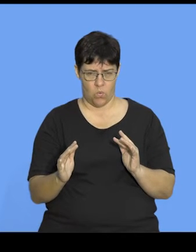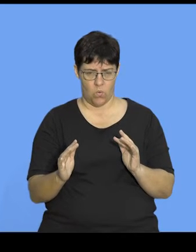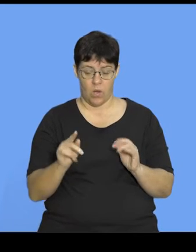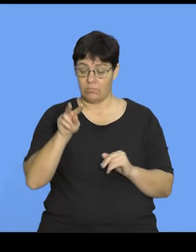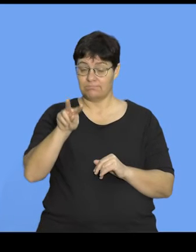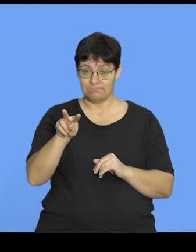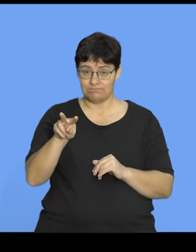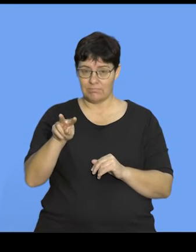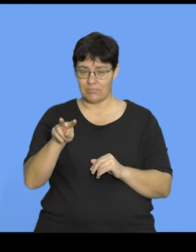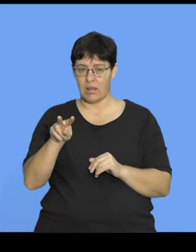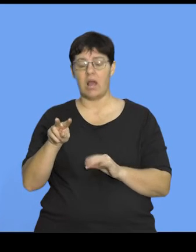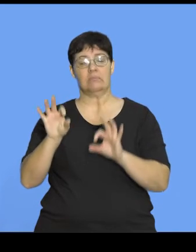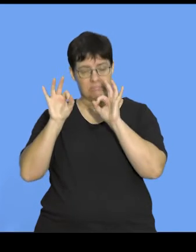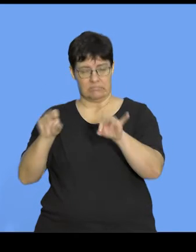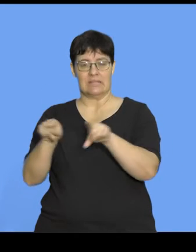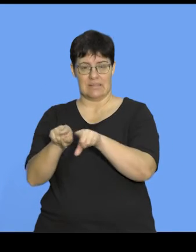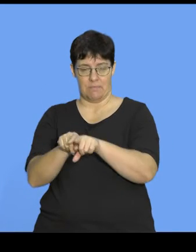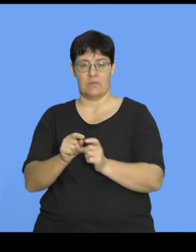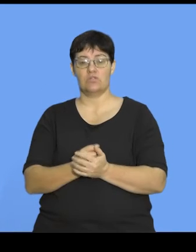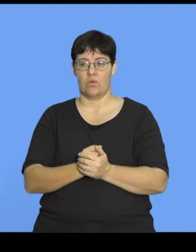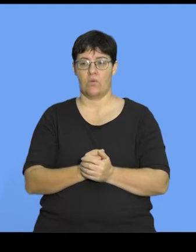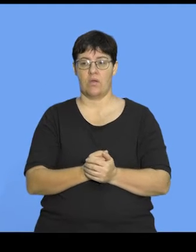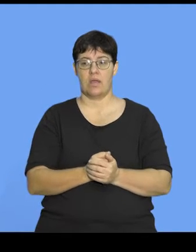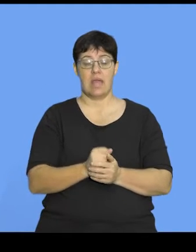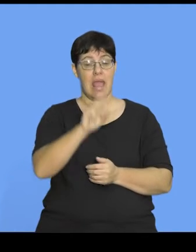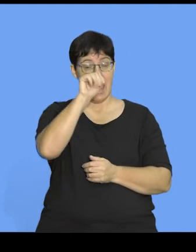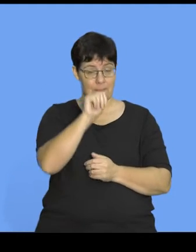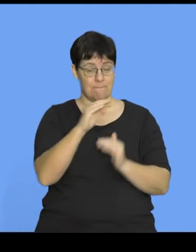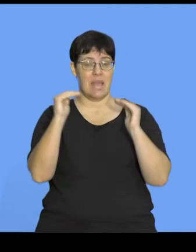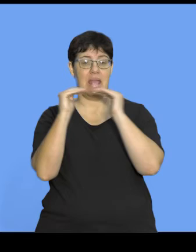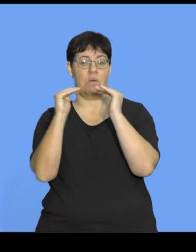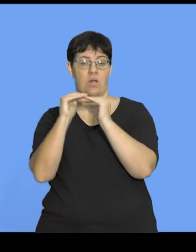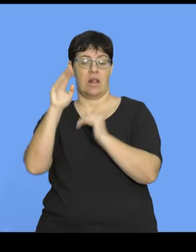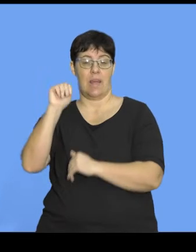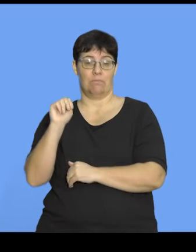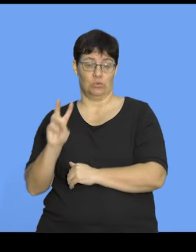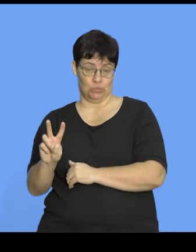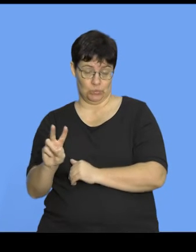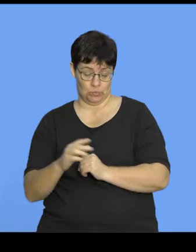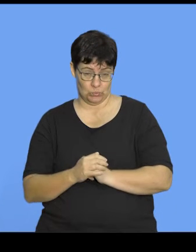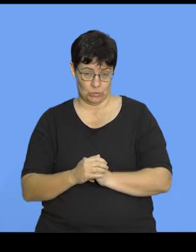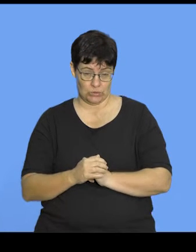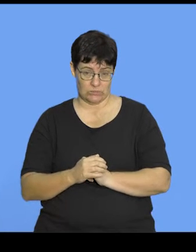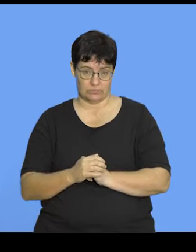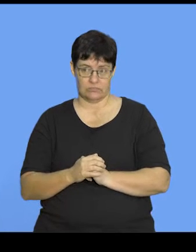two balls are identical, I'm going to go mass 1 is equal to mass 2, and I'm just